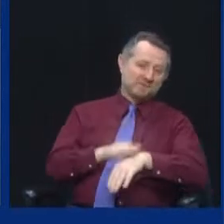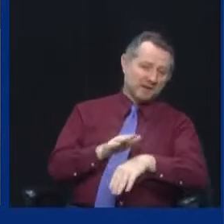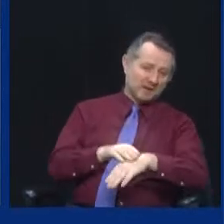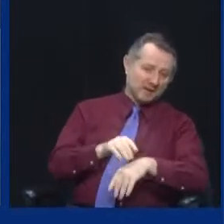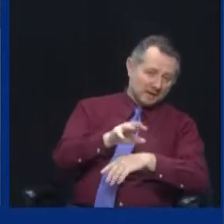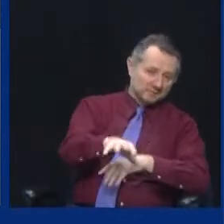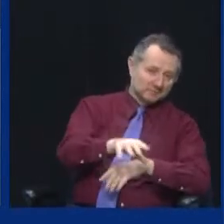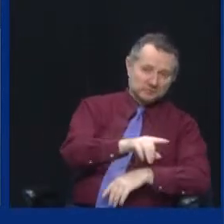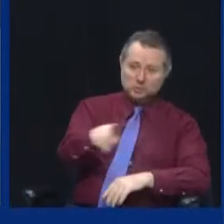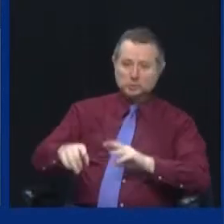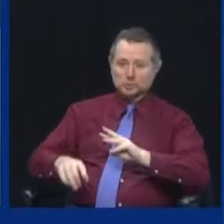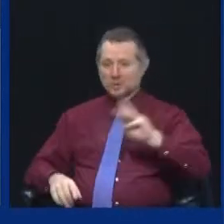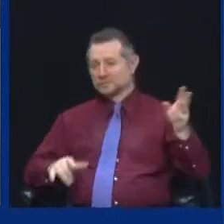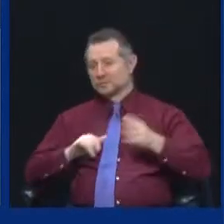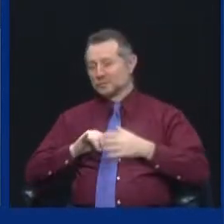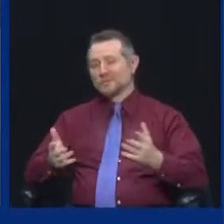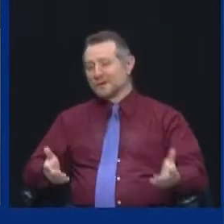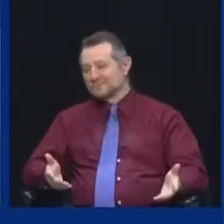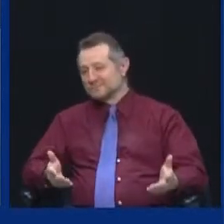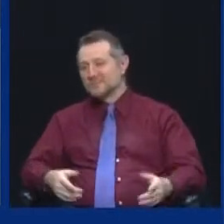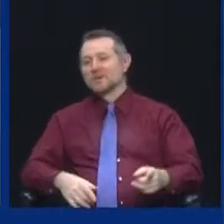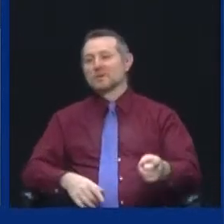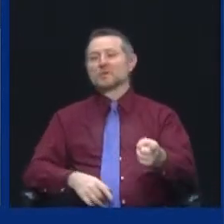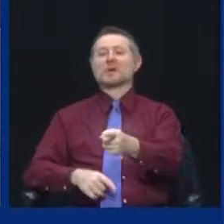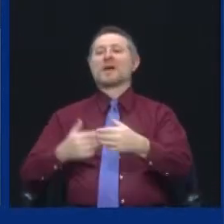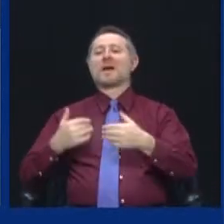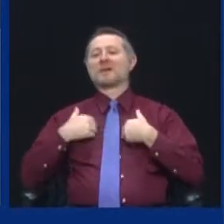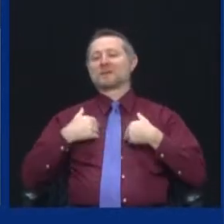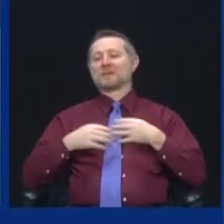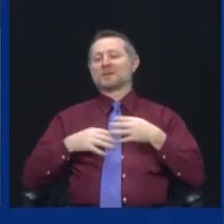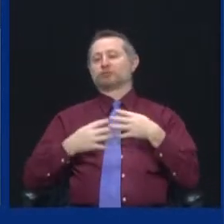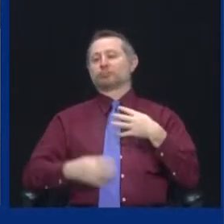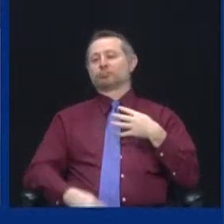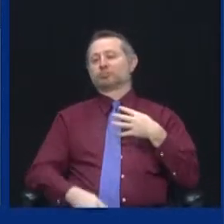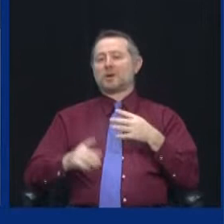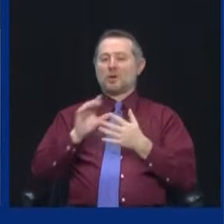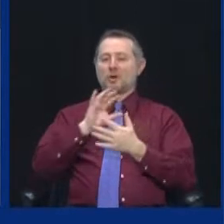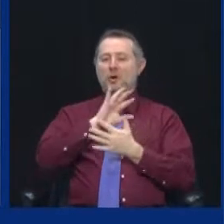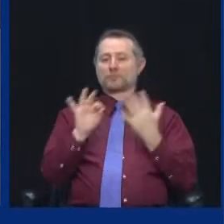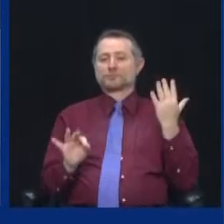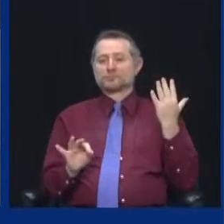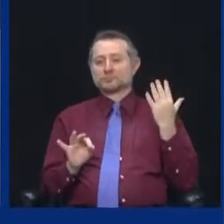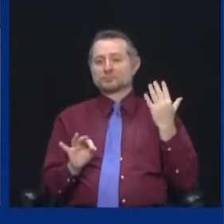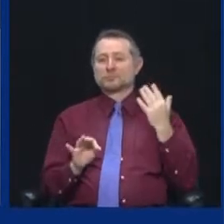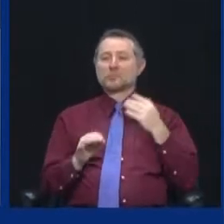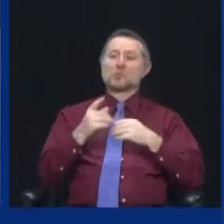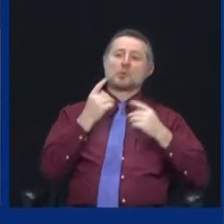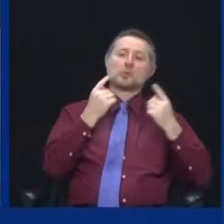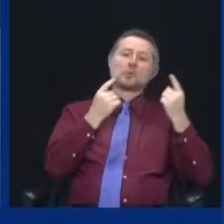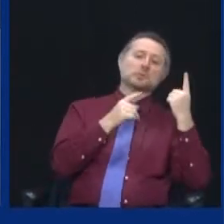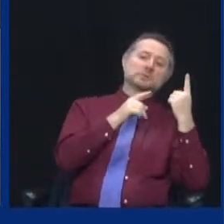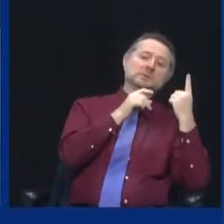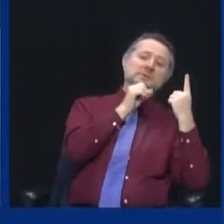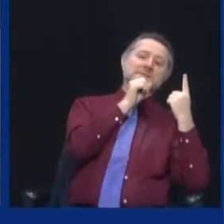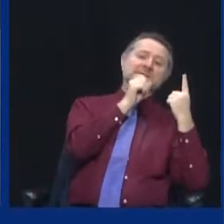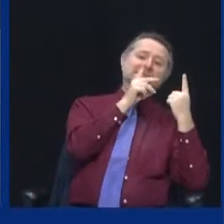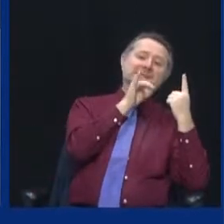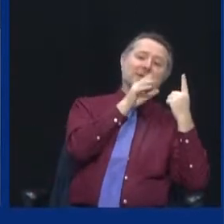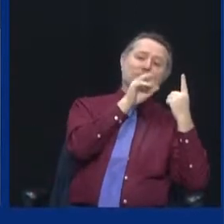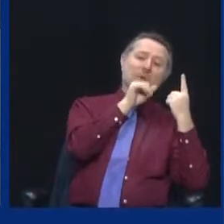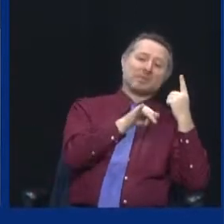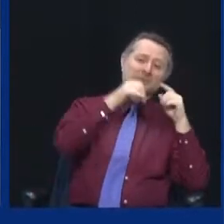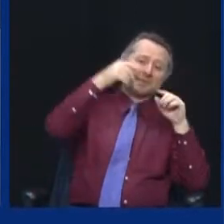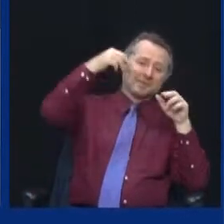York. You have great options on the table. What do we do about the Skyway? What do we do